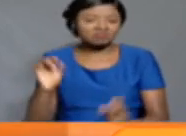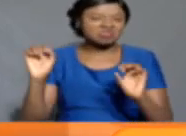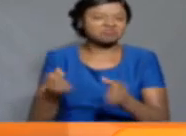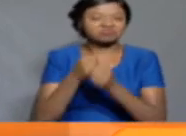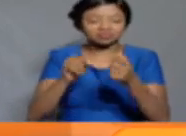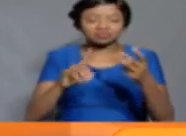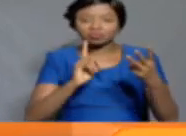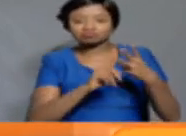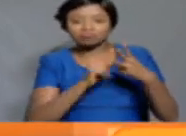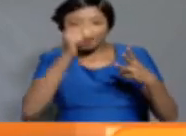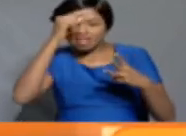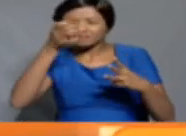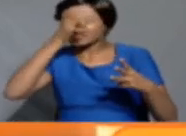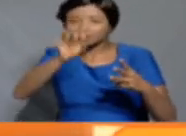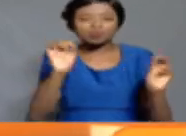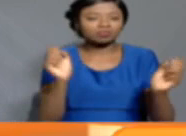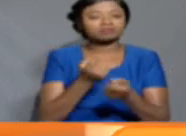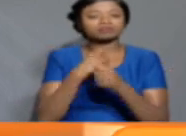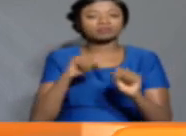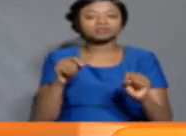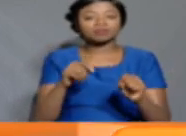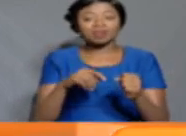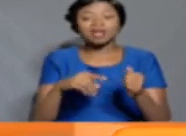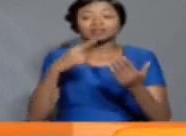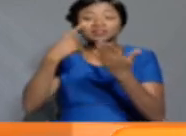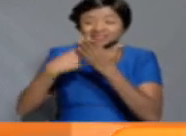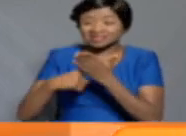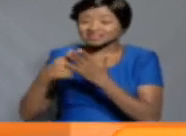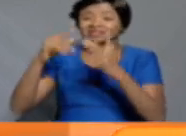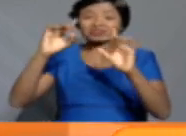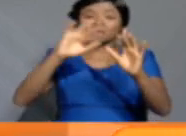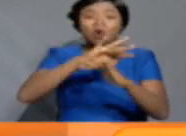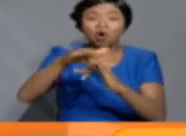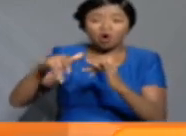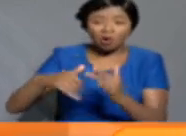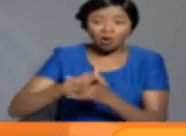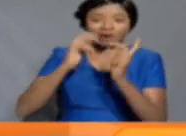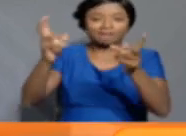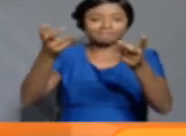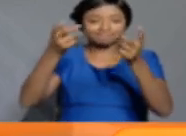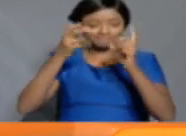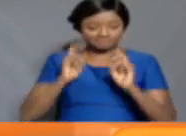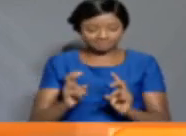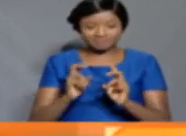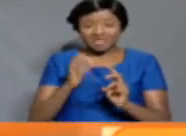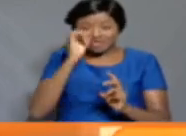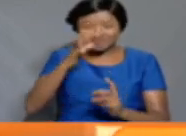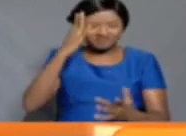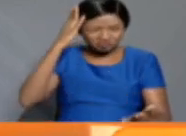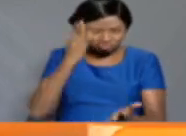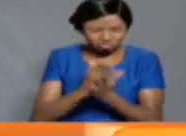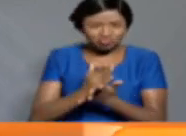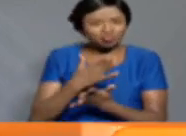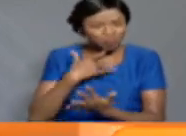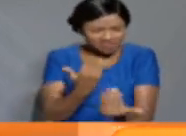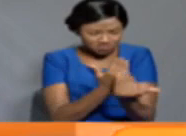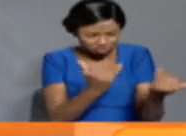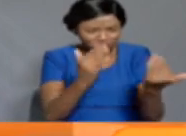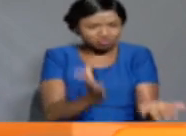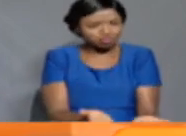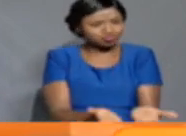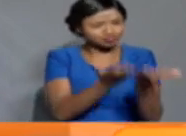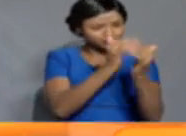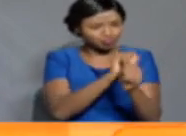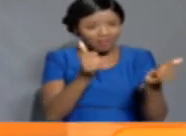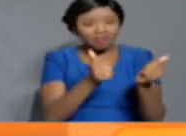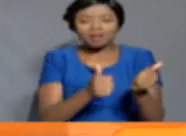the government away in this discussion. Why wouldn't they agree if they have the interests of the child at heart? And it's